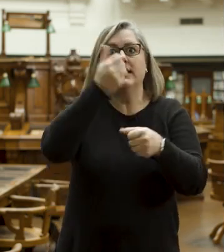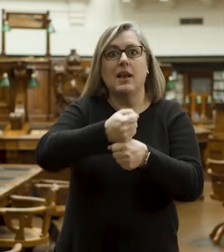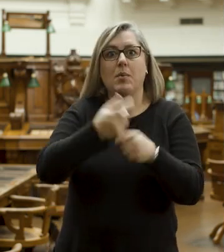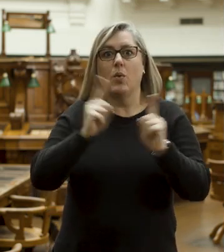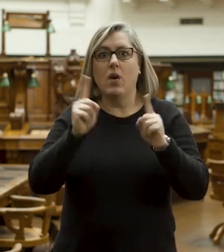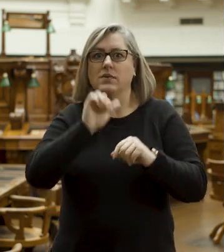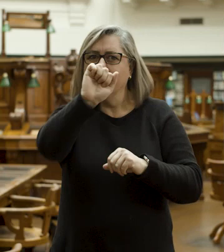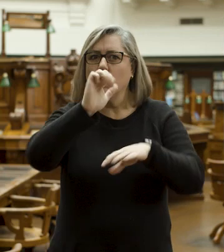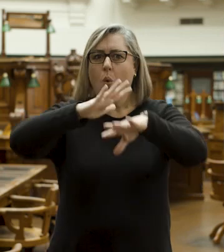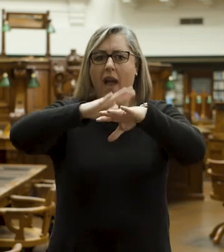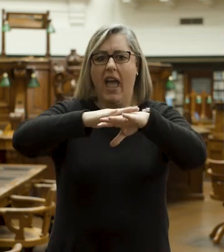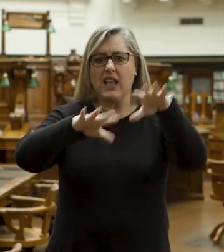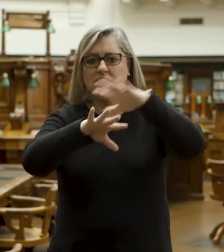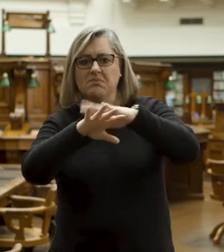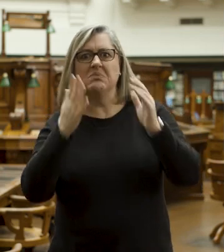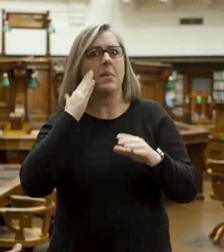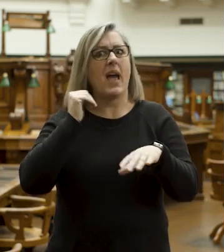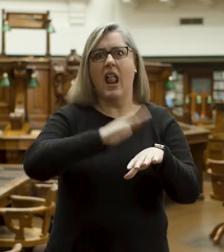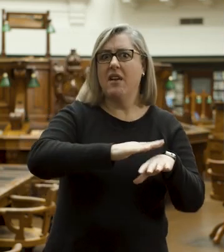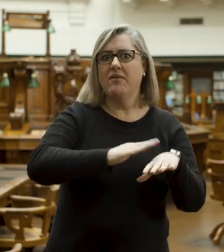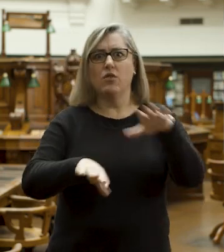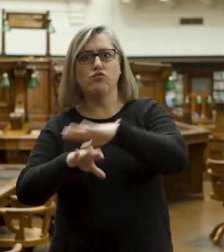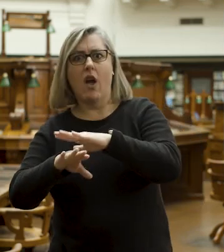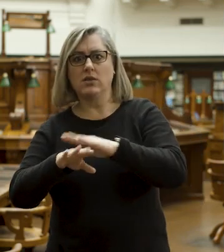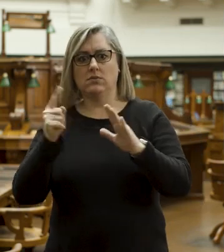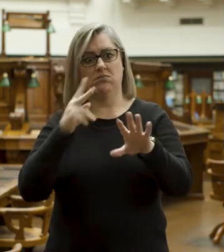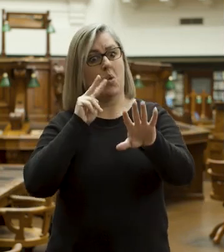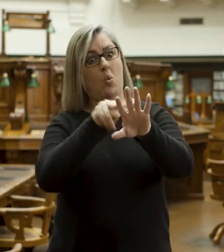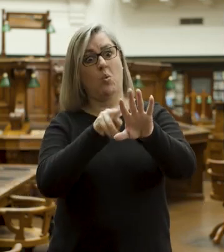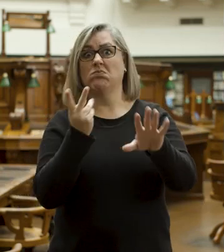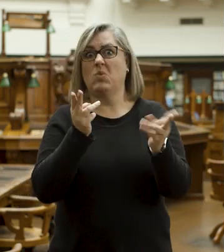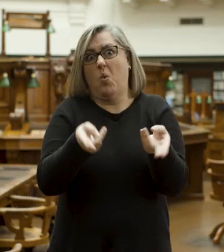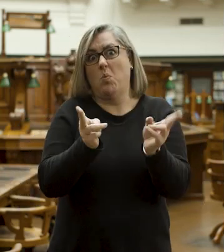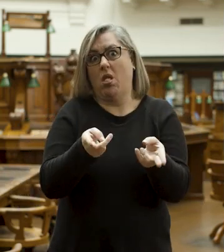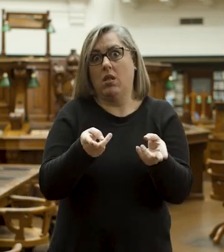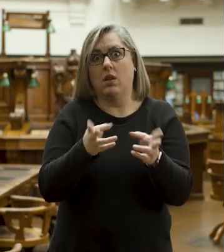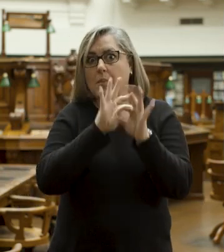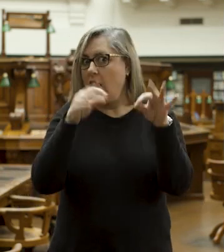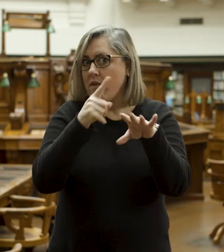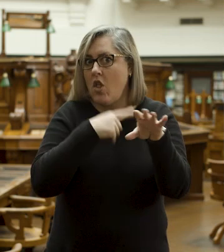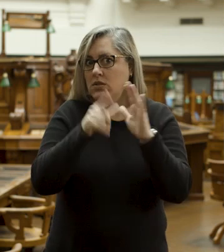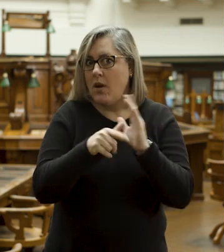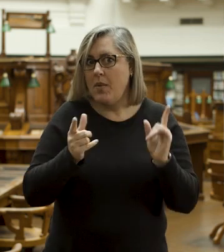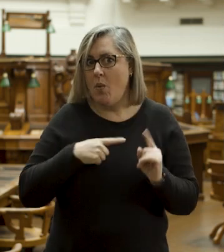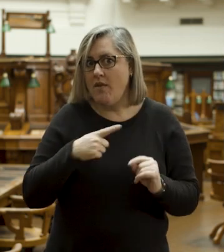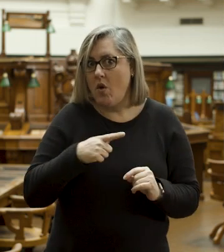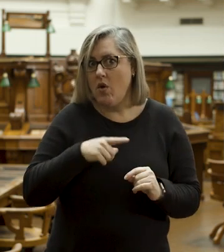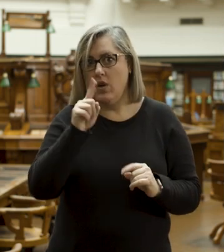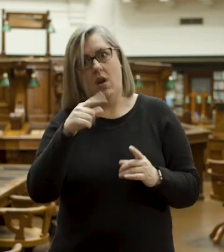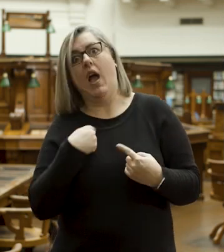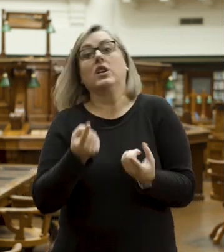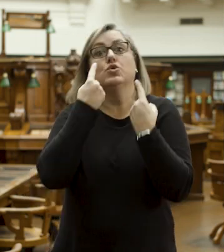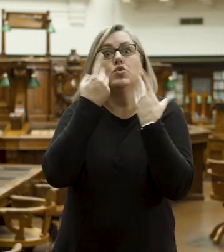at your hand. Either one, it doesn't matter. It looks like a pretty normal hand, right? Well, not for long, because I am about